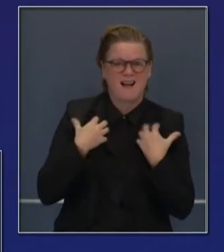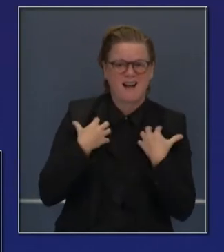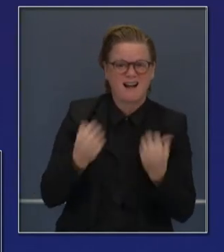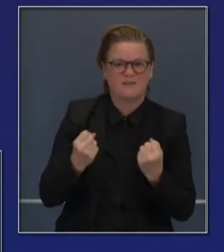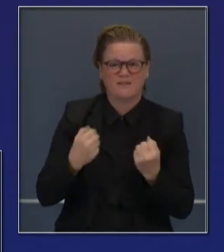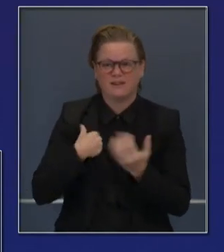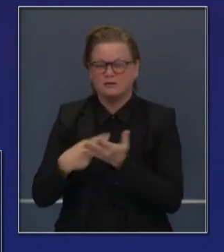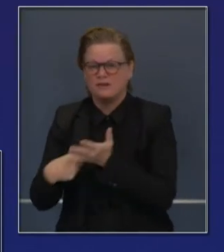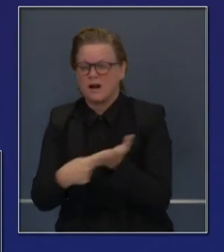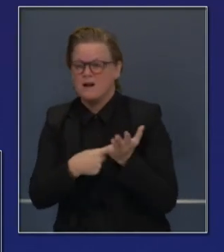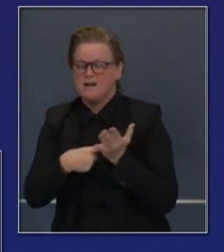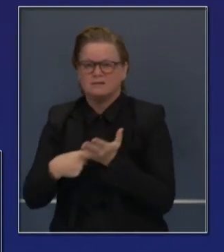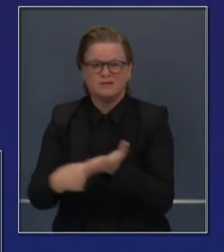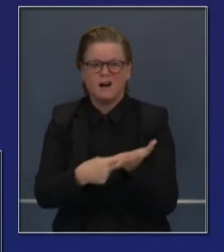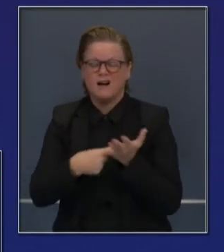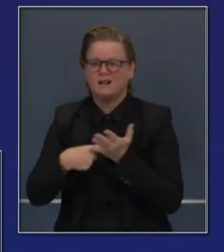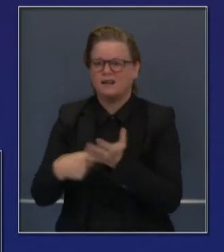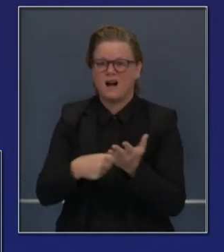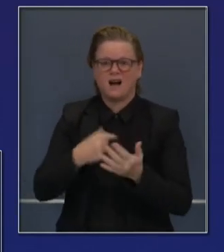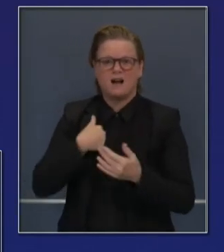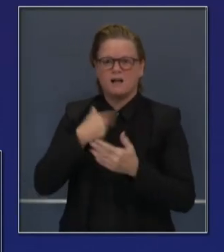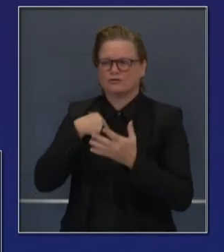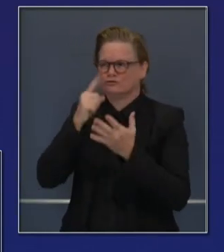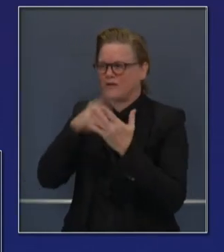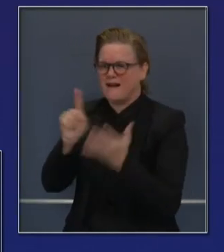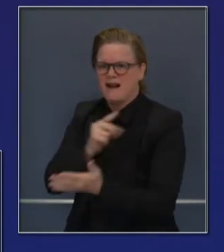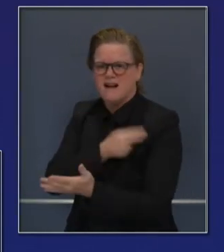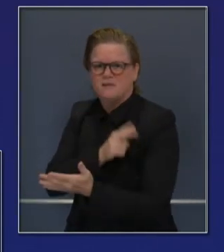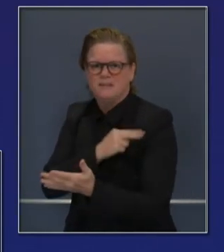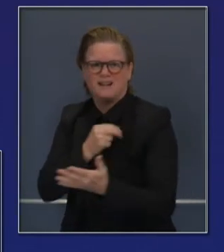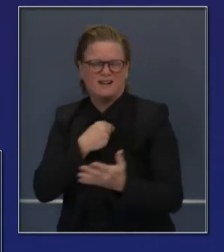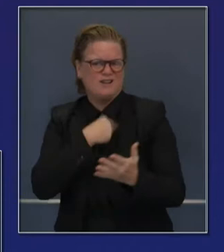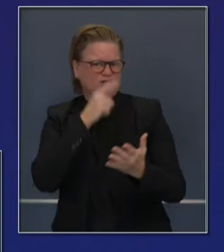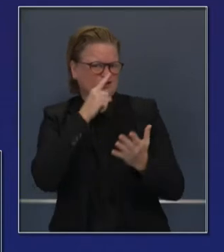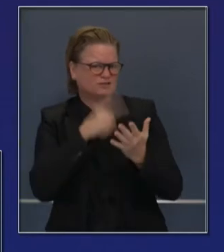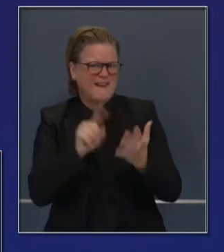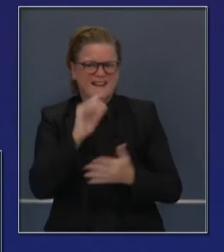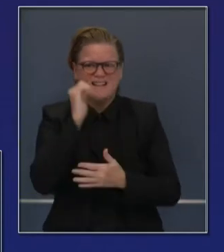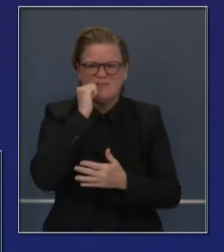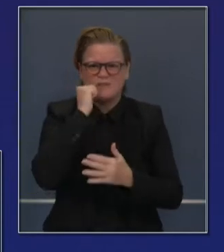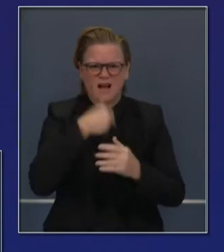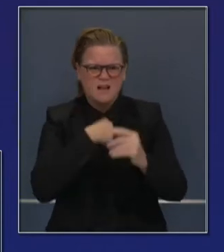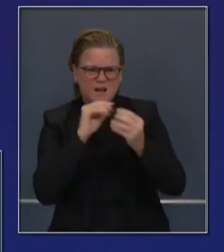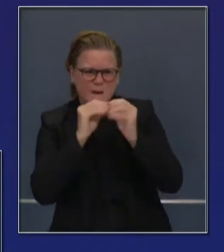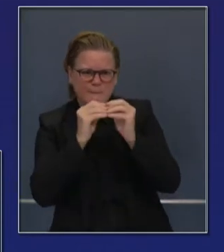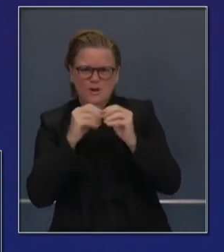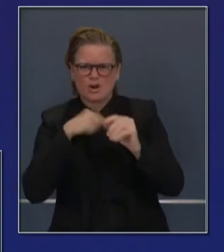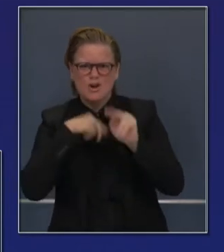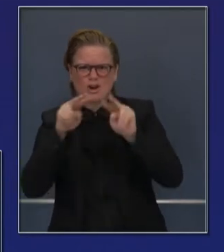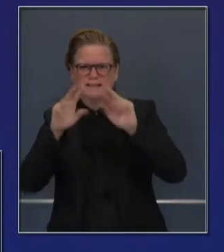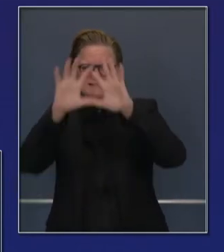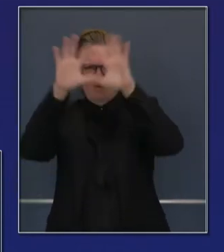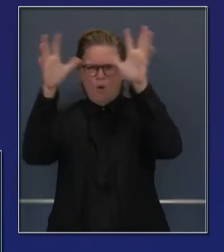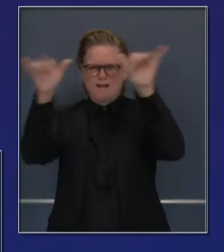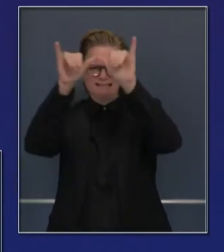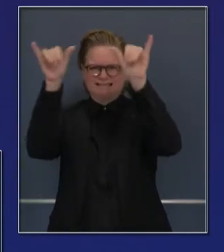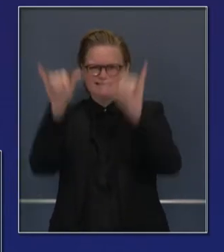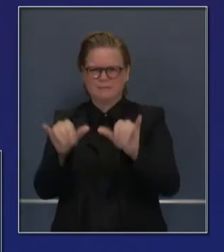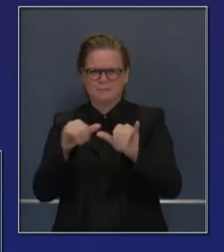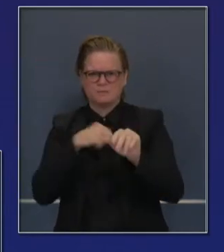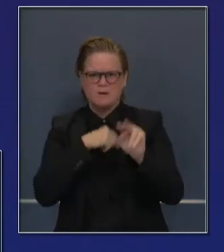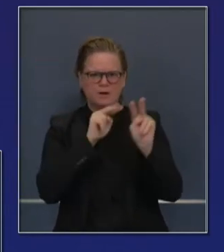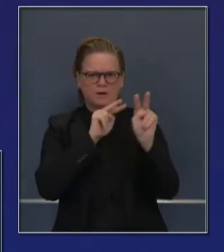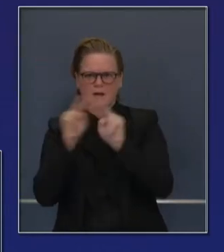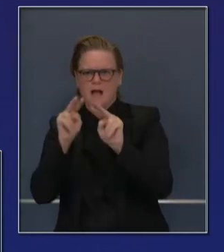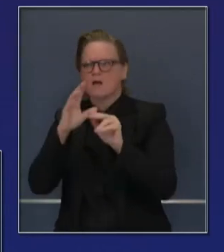system leaders, checking in, people on our team at the state, checking in daily with the big systems, but also smaller